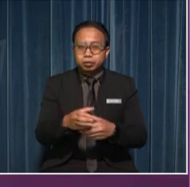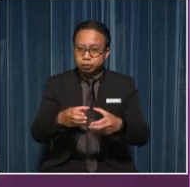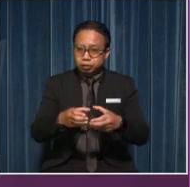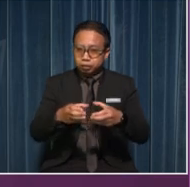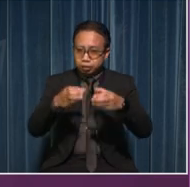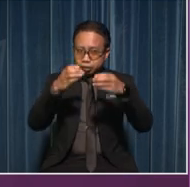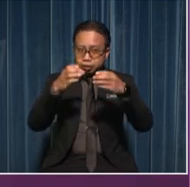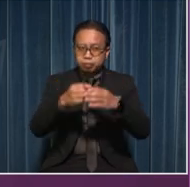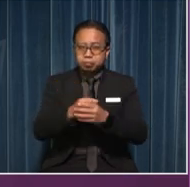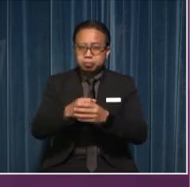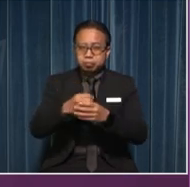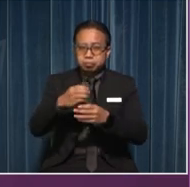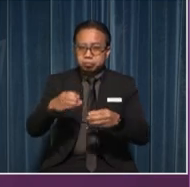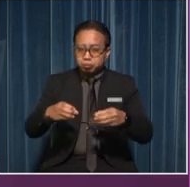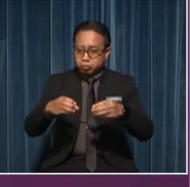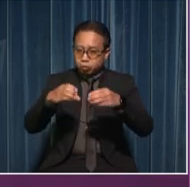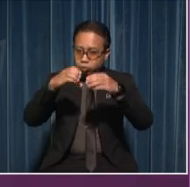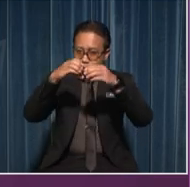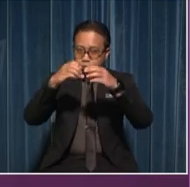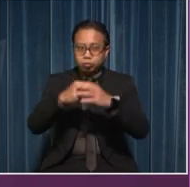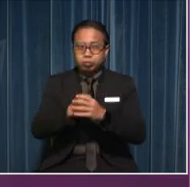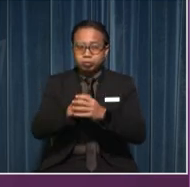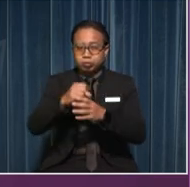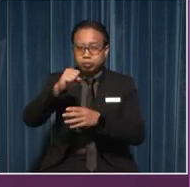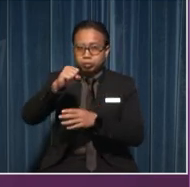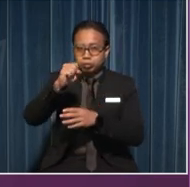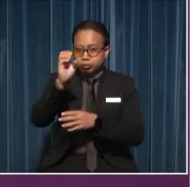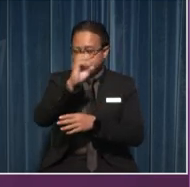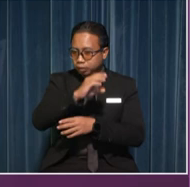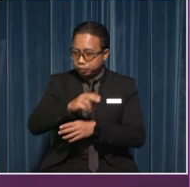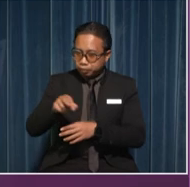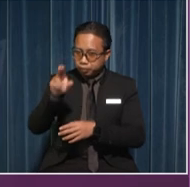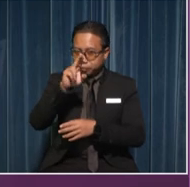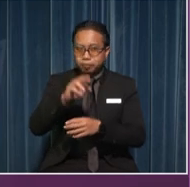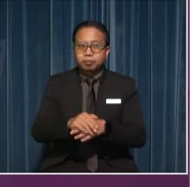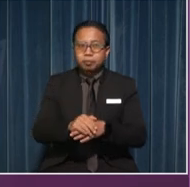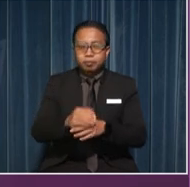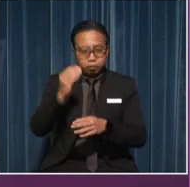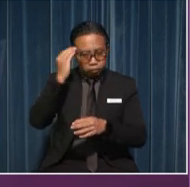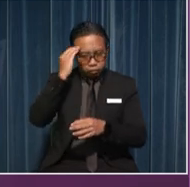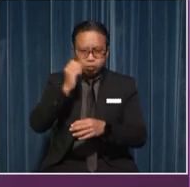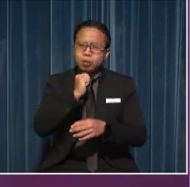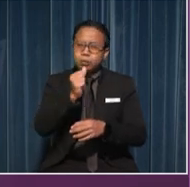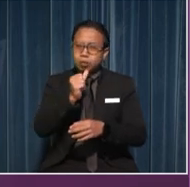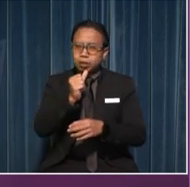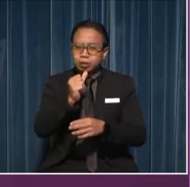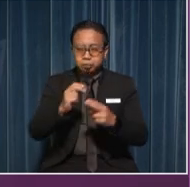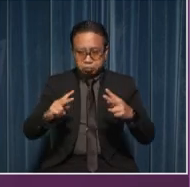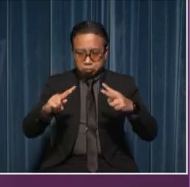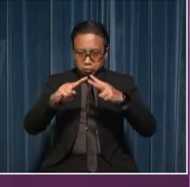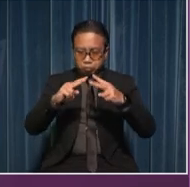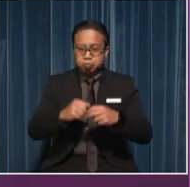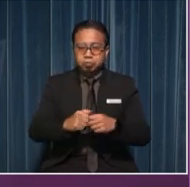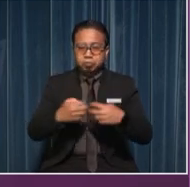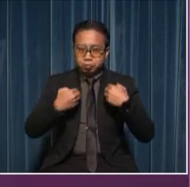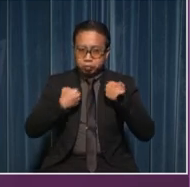cylinder, cone, sphere. All these shapes are known as non-prism because they